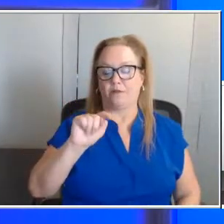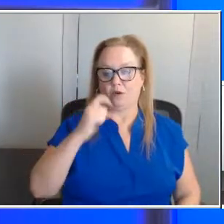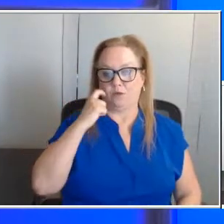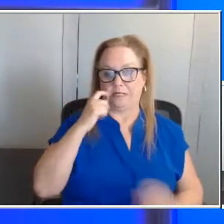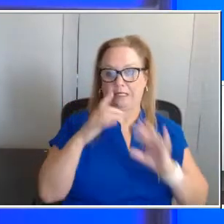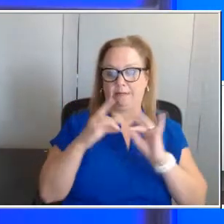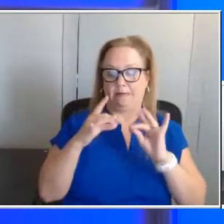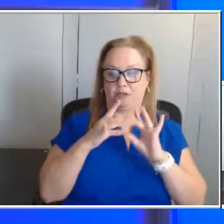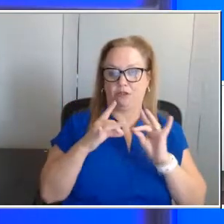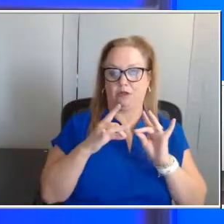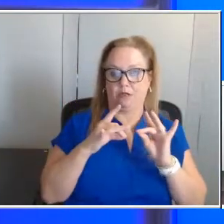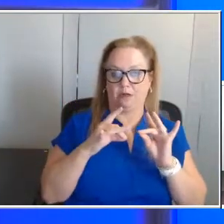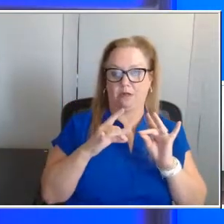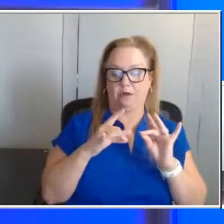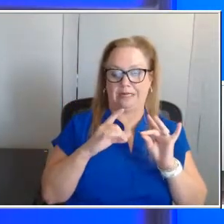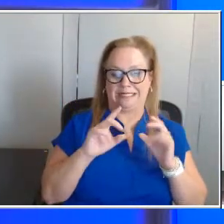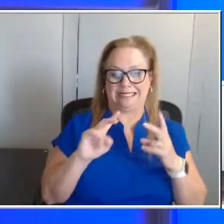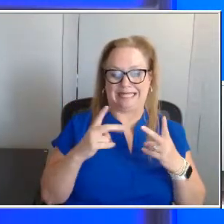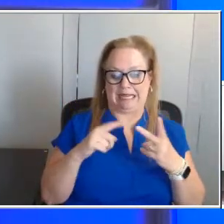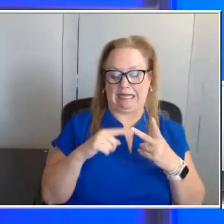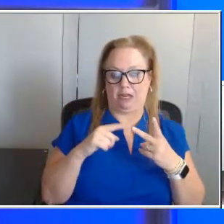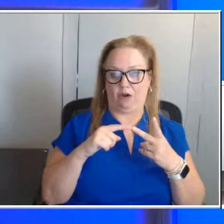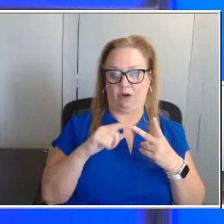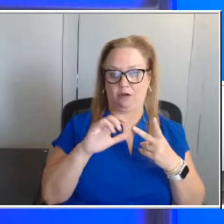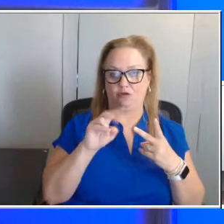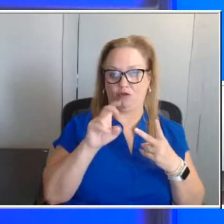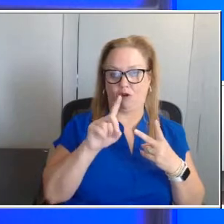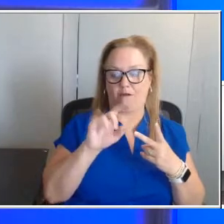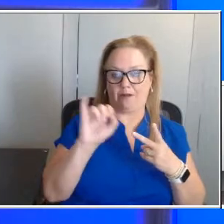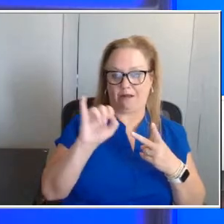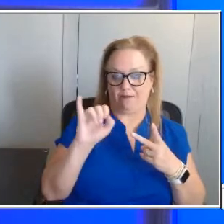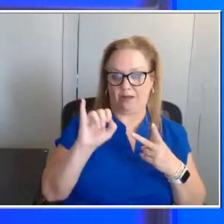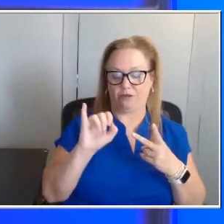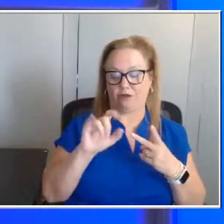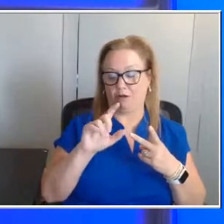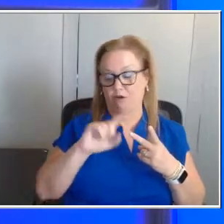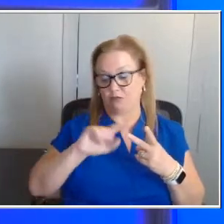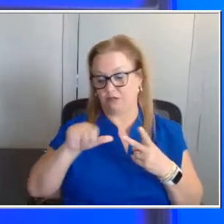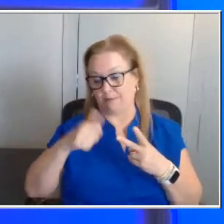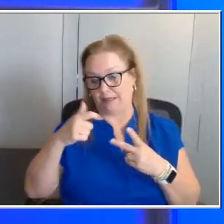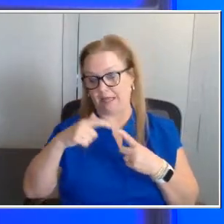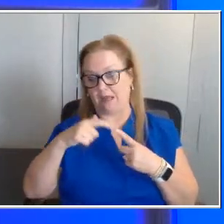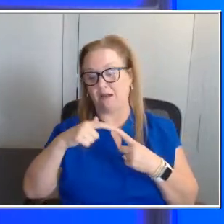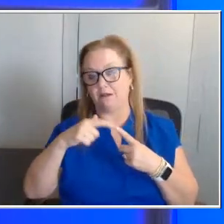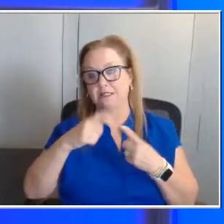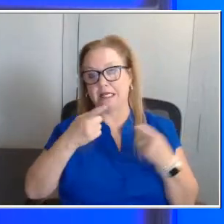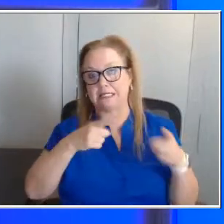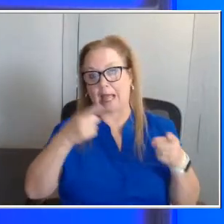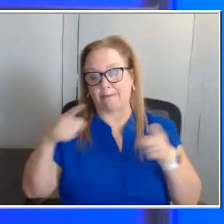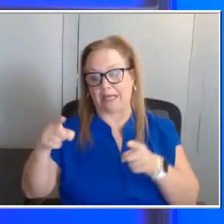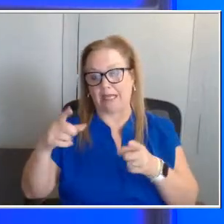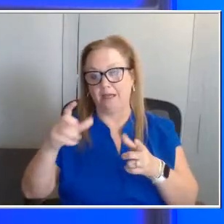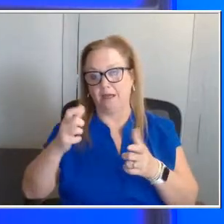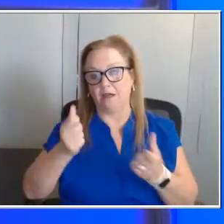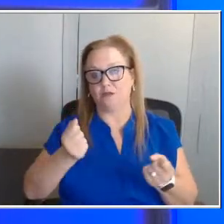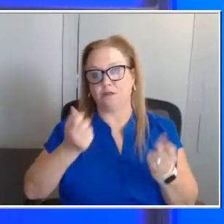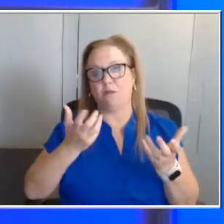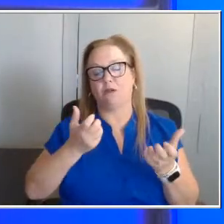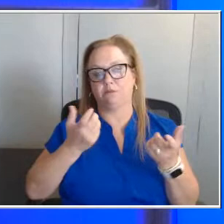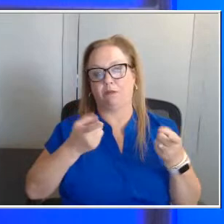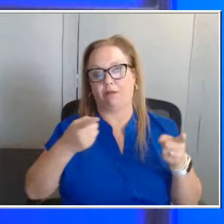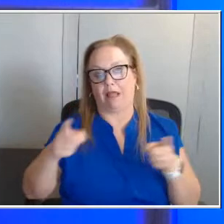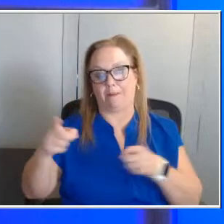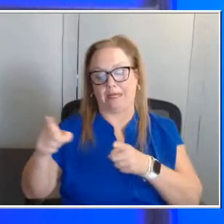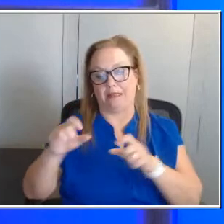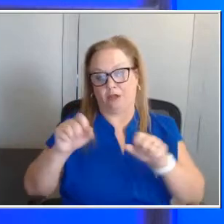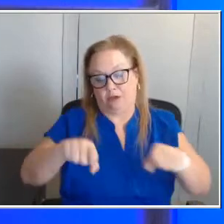is this truly secondary to a COVID infection, or is there something else that is going on? Because there are multiple entities that this could be. It makes